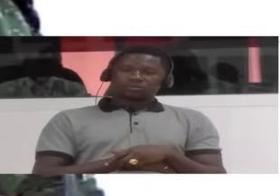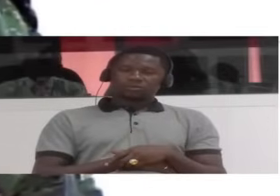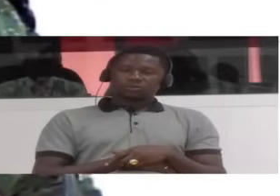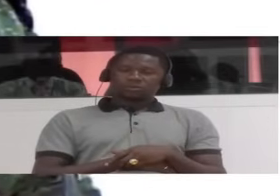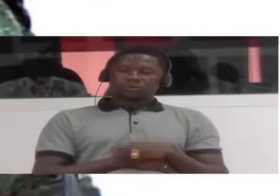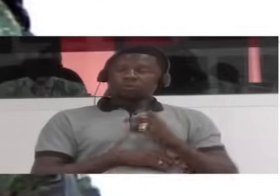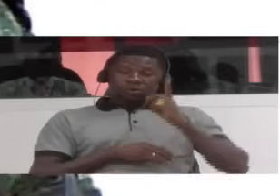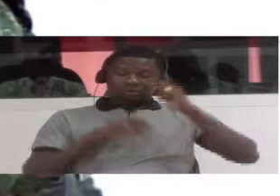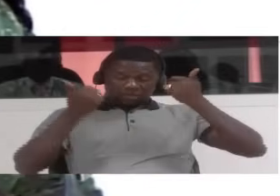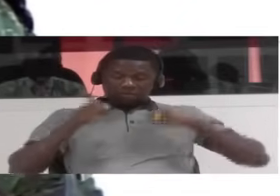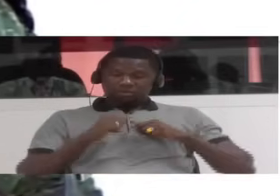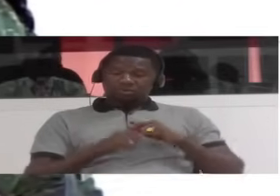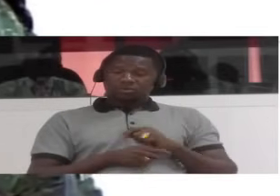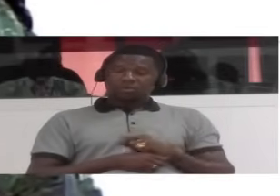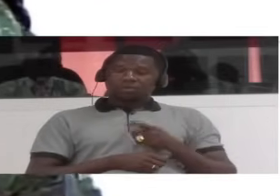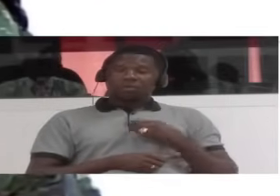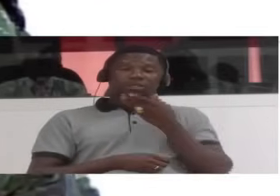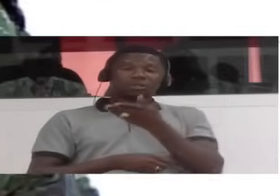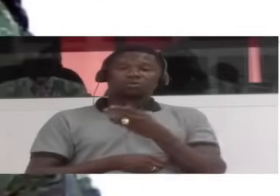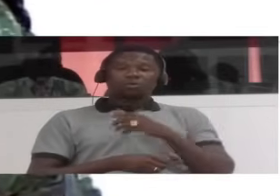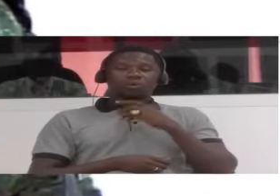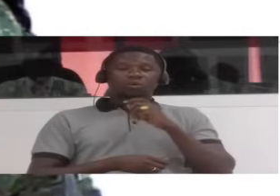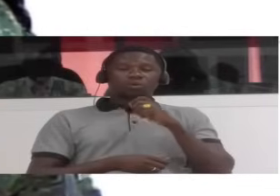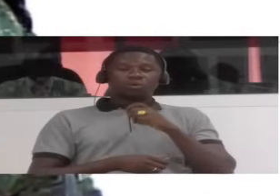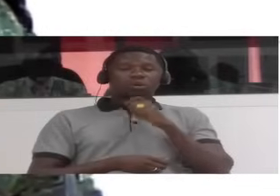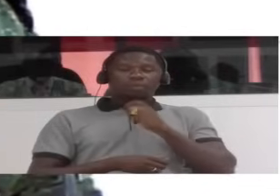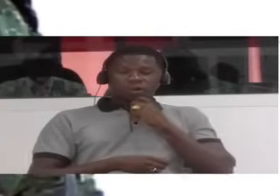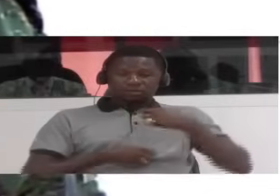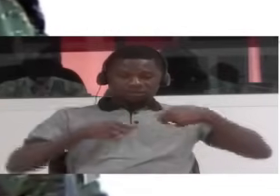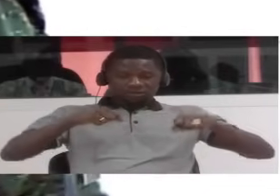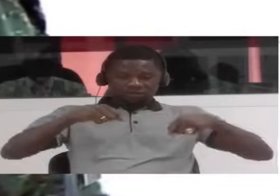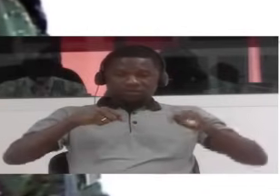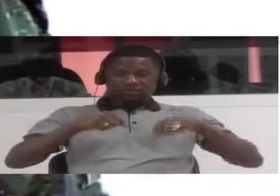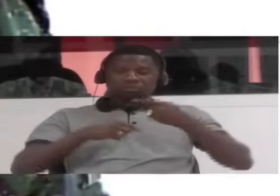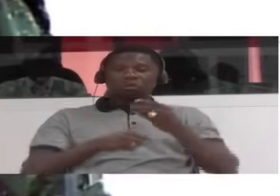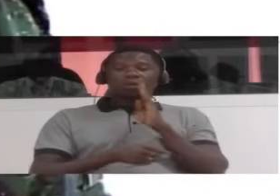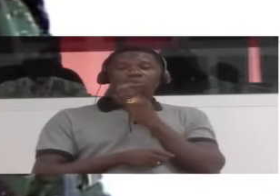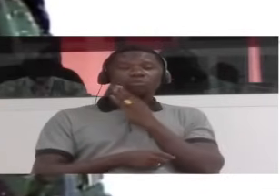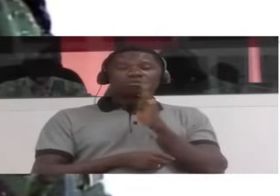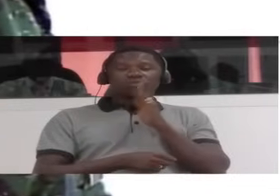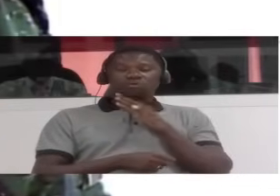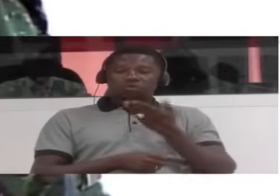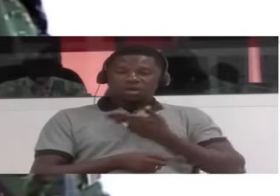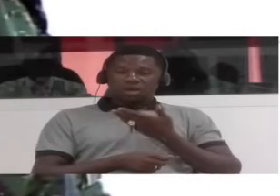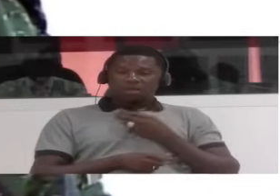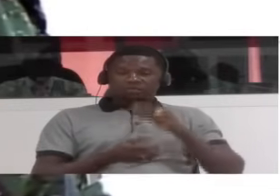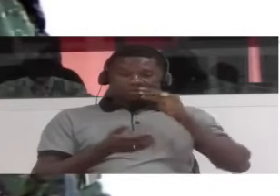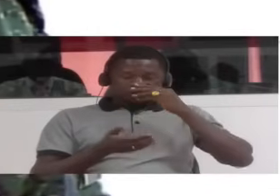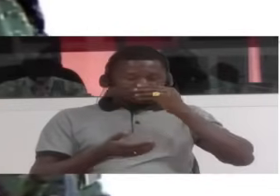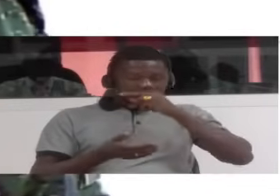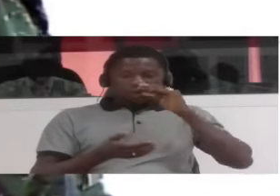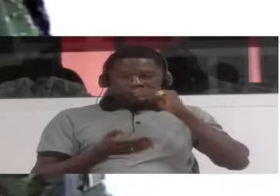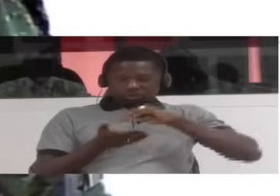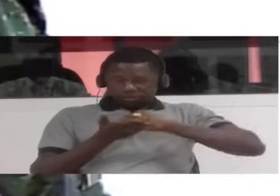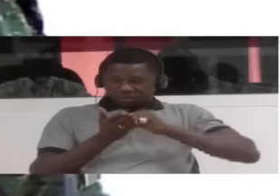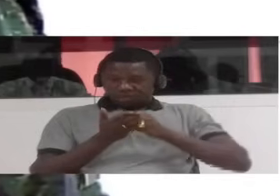The incident that happened was that there was one rider, man from Burfoot, who was carrying cannabis. He was stopped by the